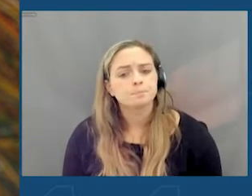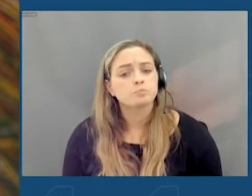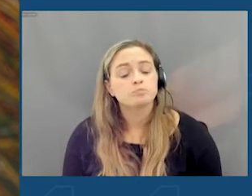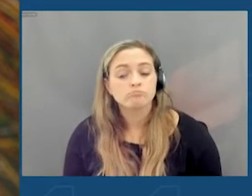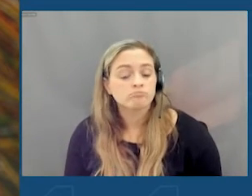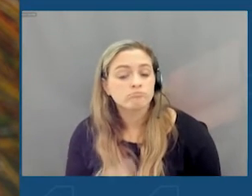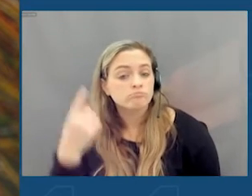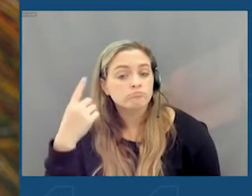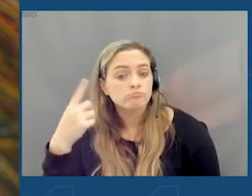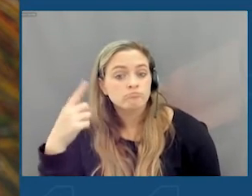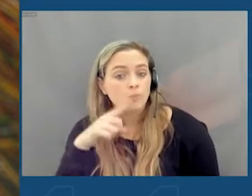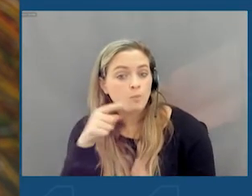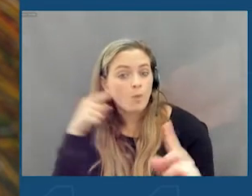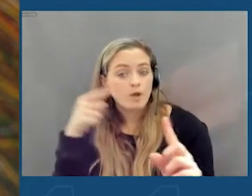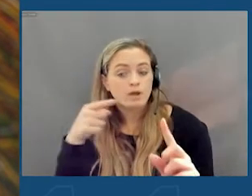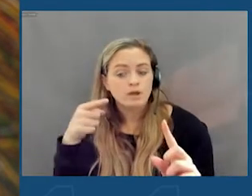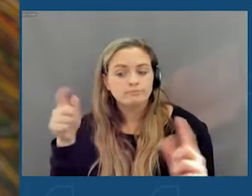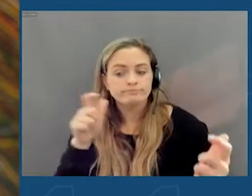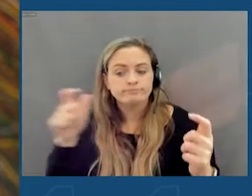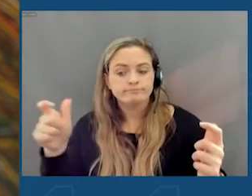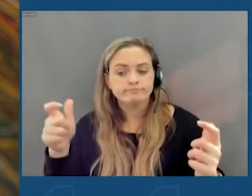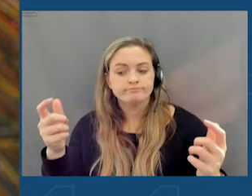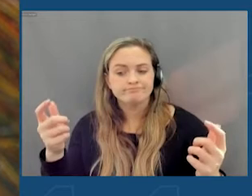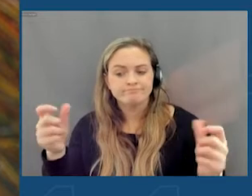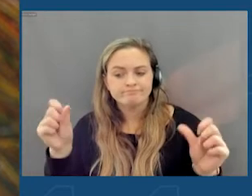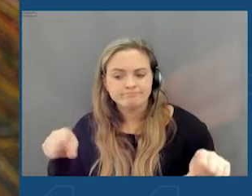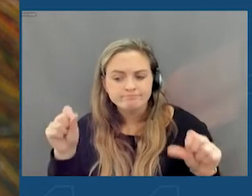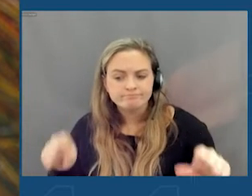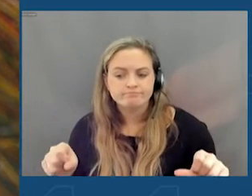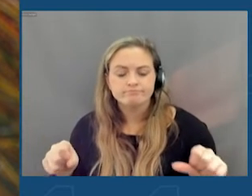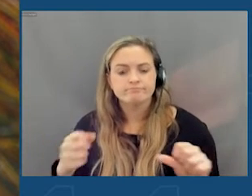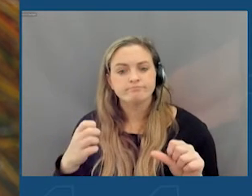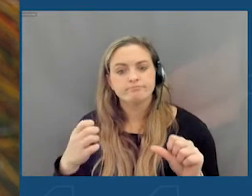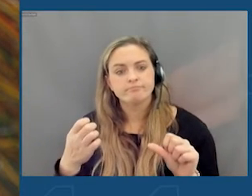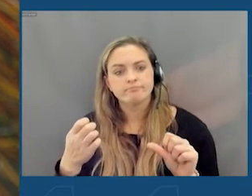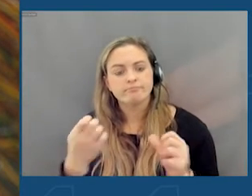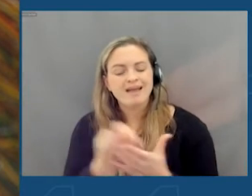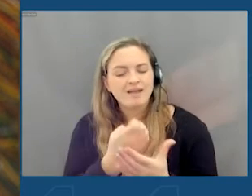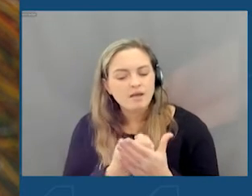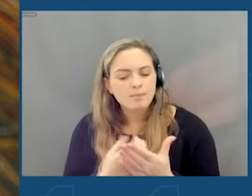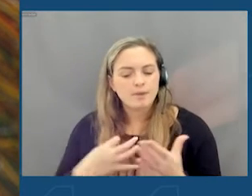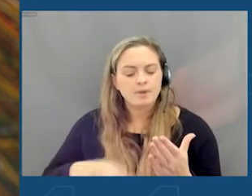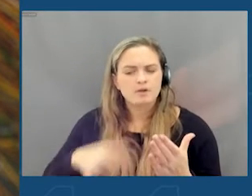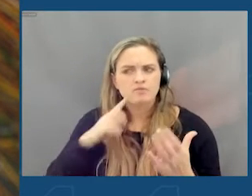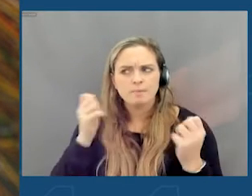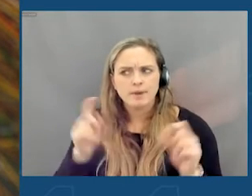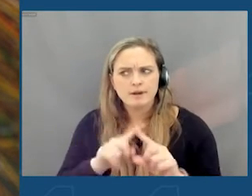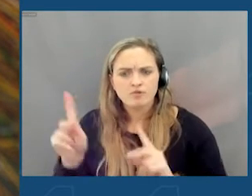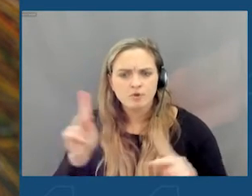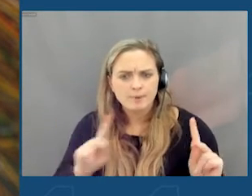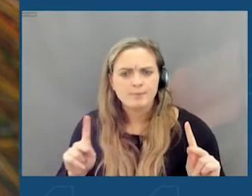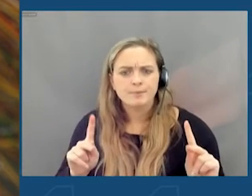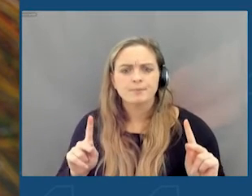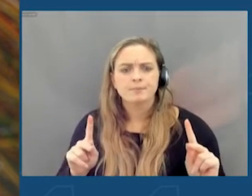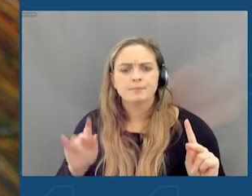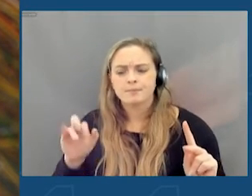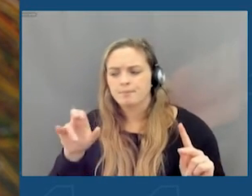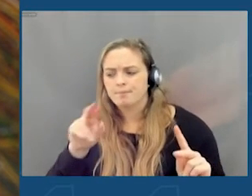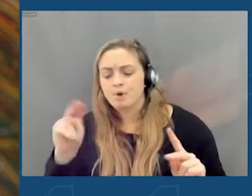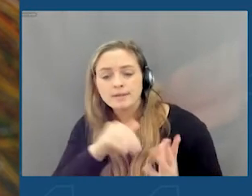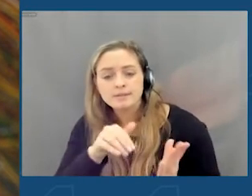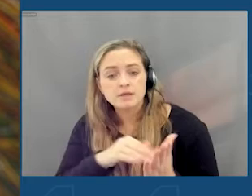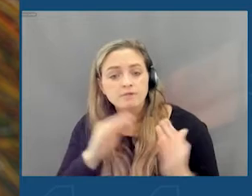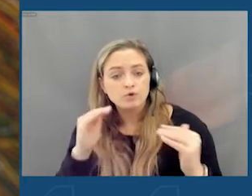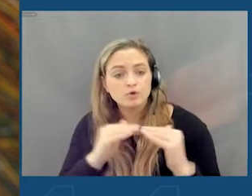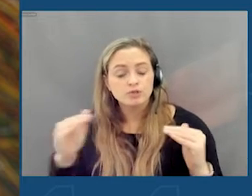has massive, tangible economic benefits for employees and employers alike. The Brennan Center for Justice estimates